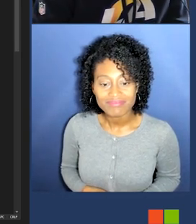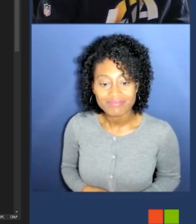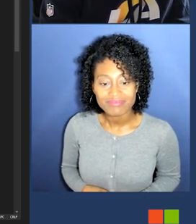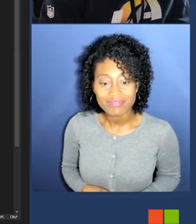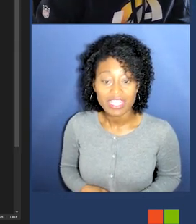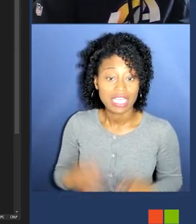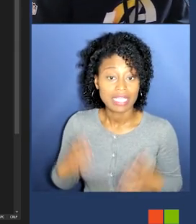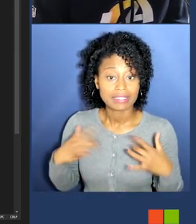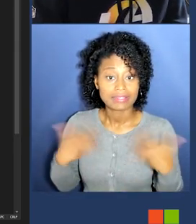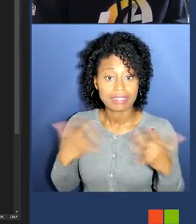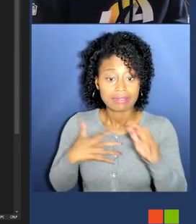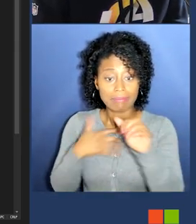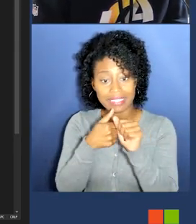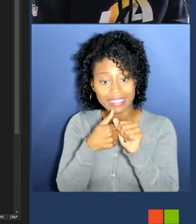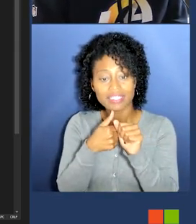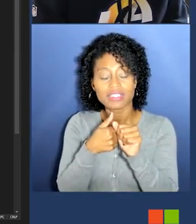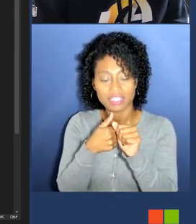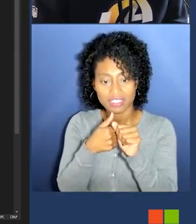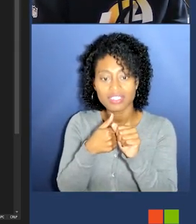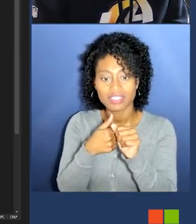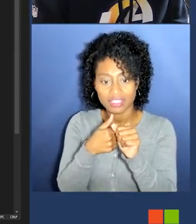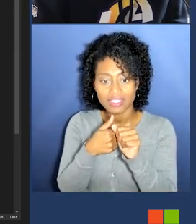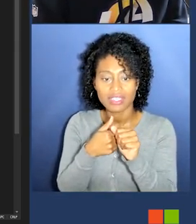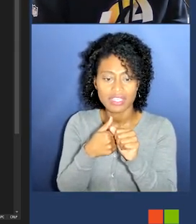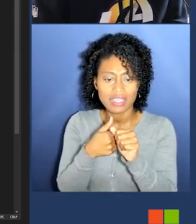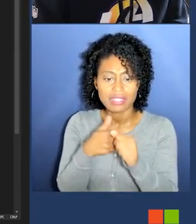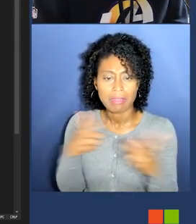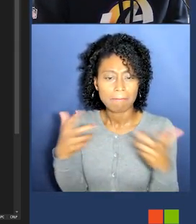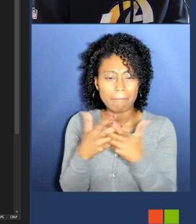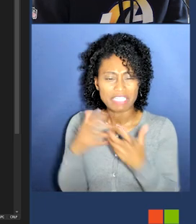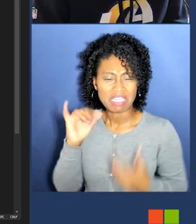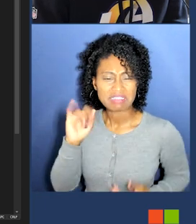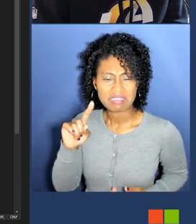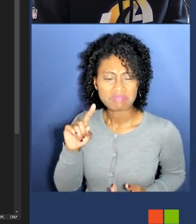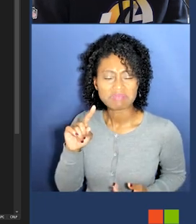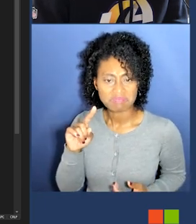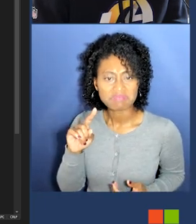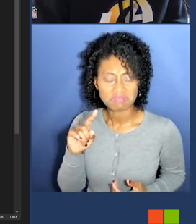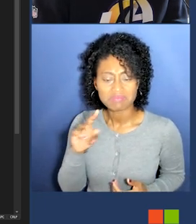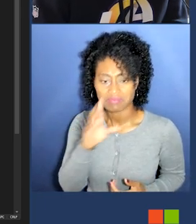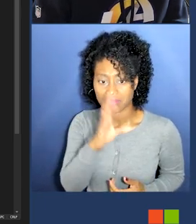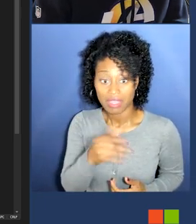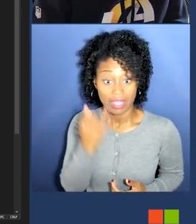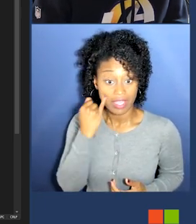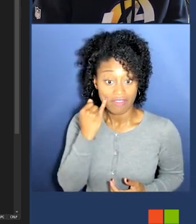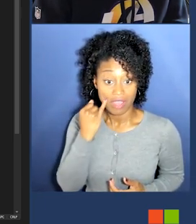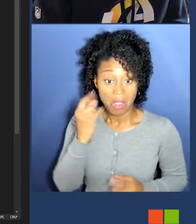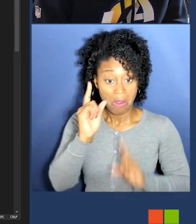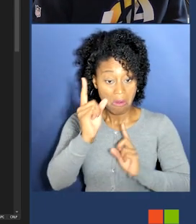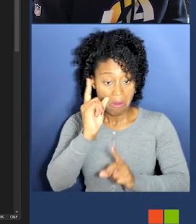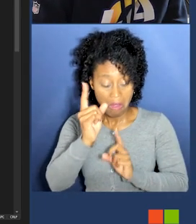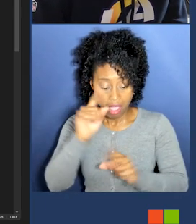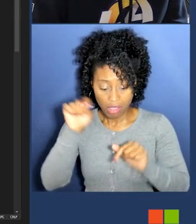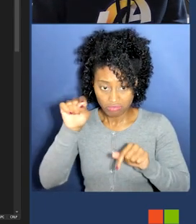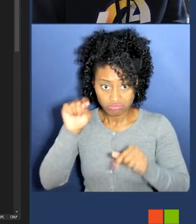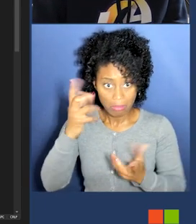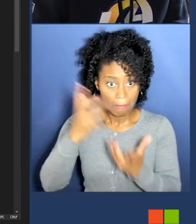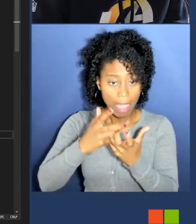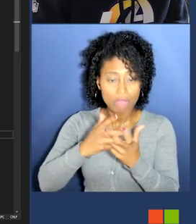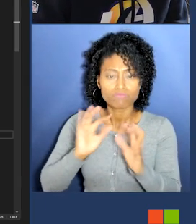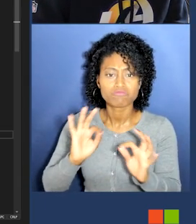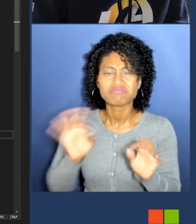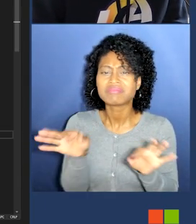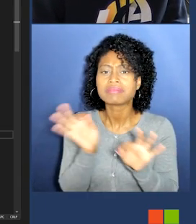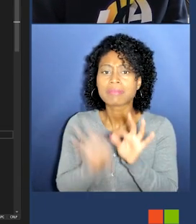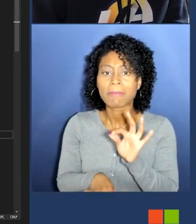status update entity. So this is just like a match ID and whether the match was won. So very simple.